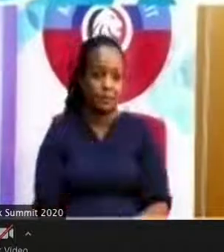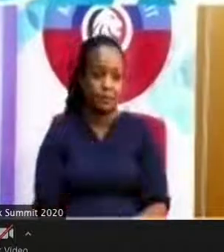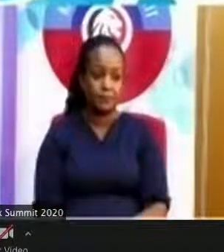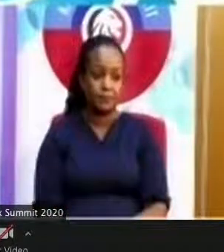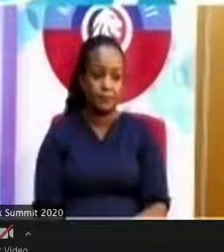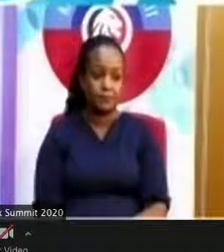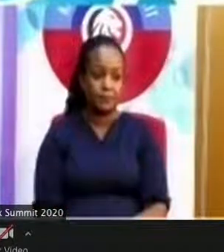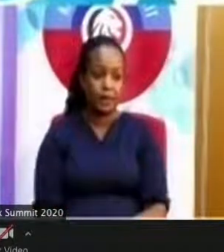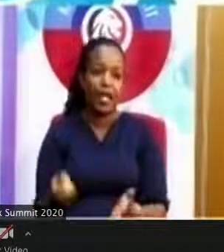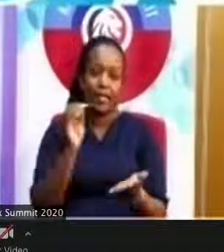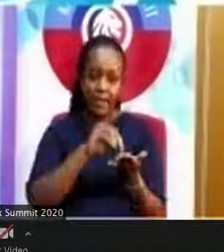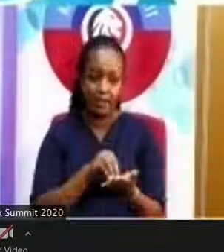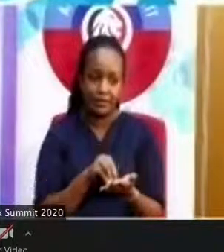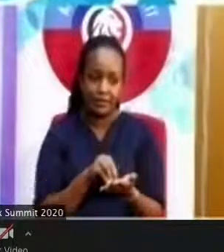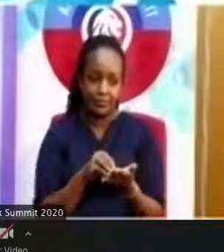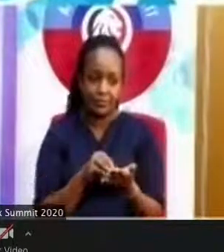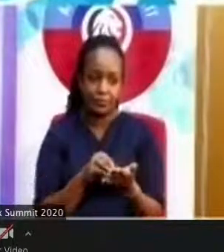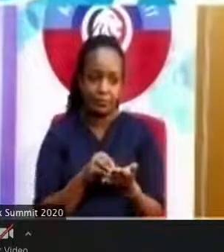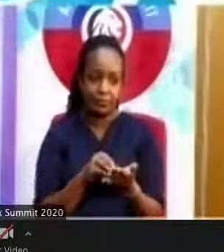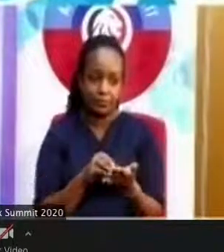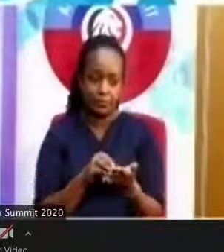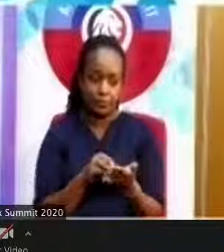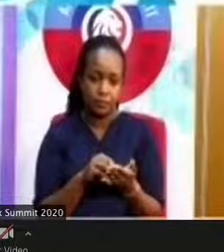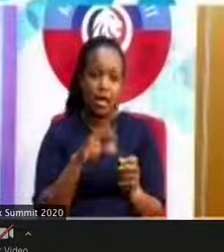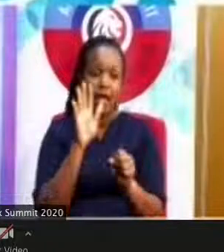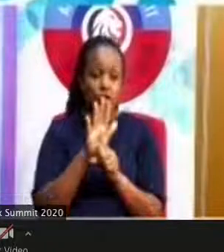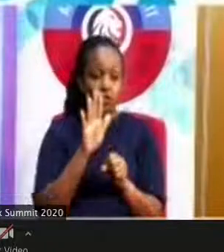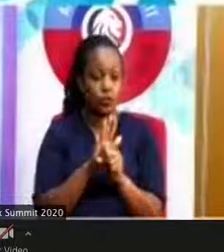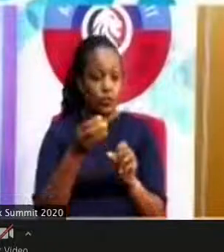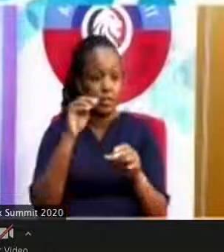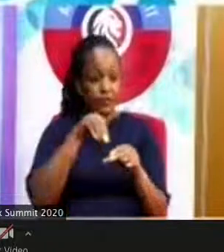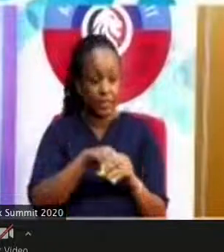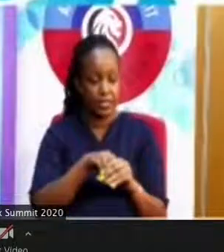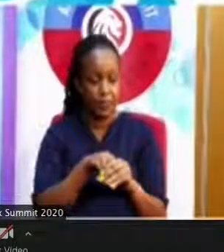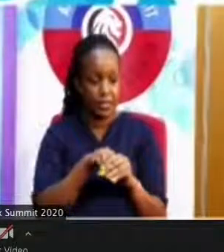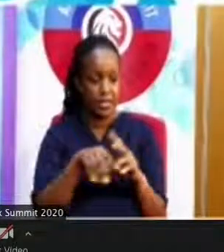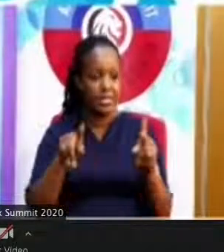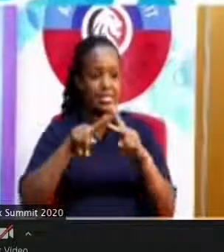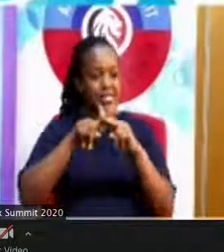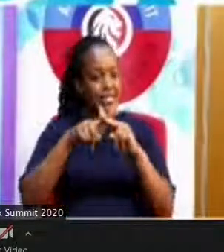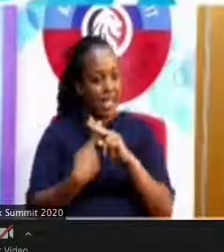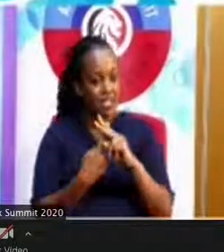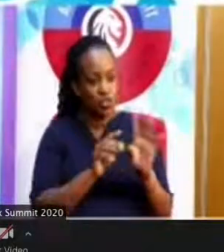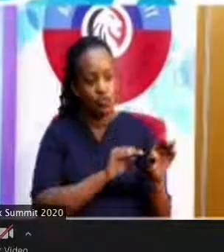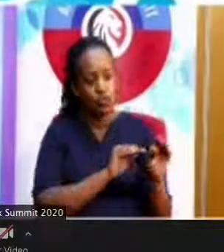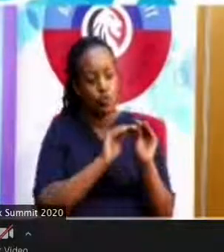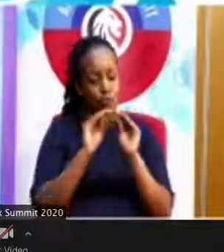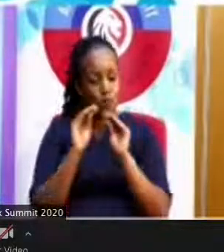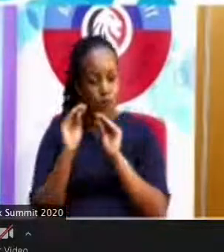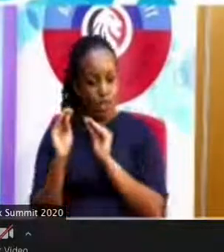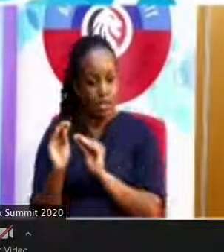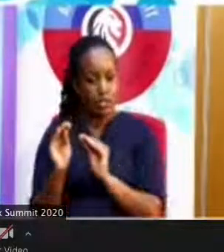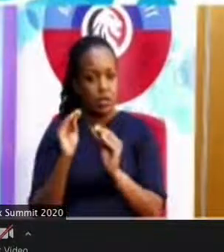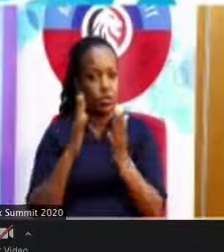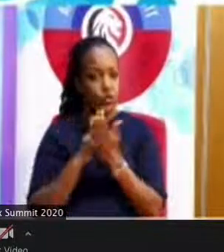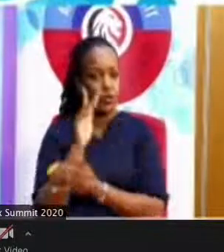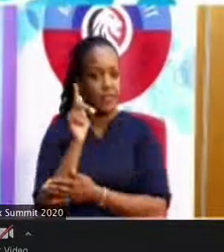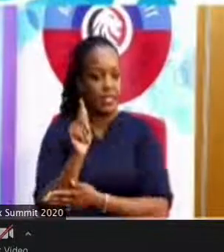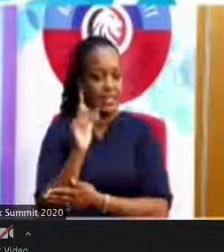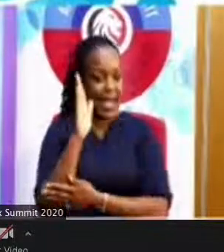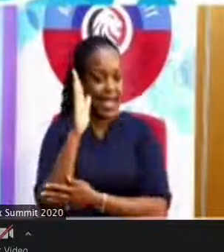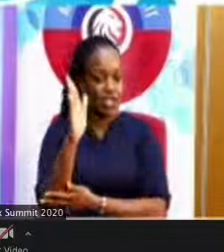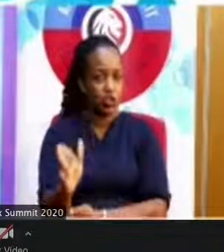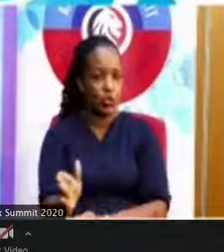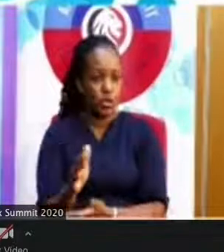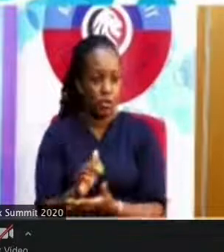Again, a lot of investment is starting to move on into this direction.